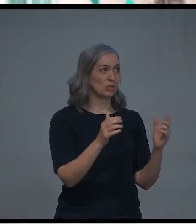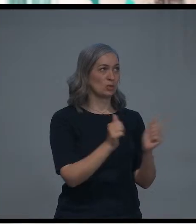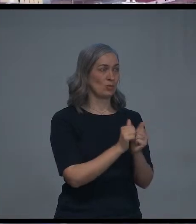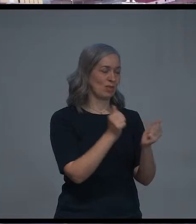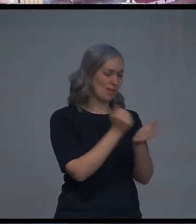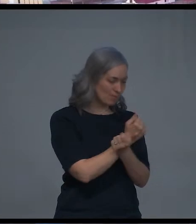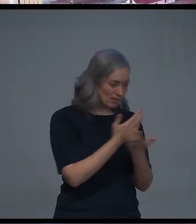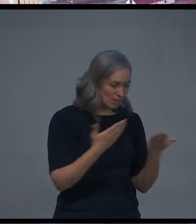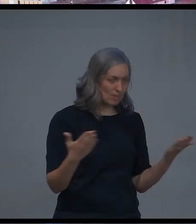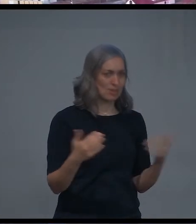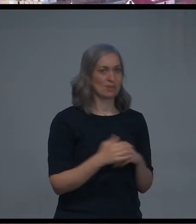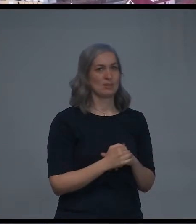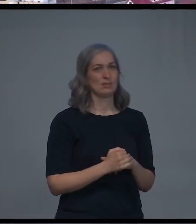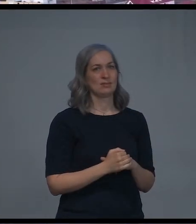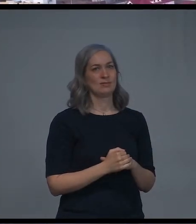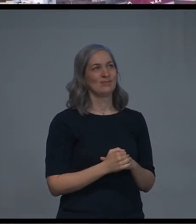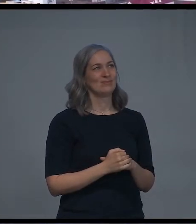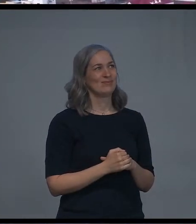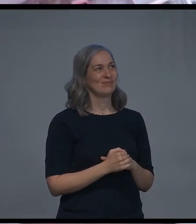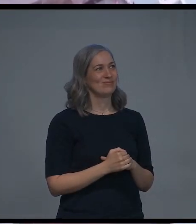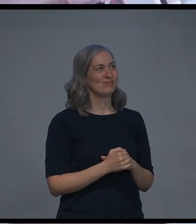everything.